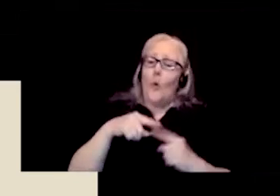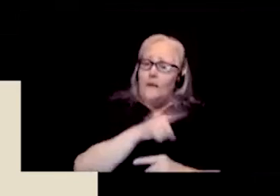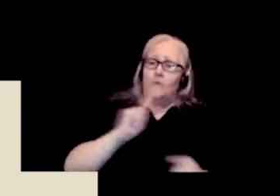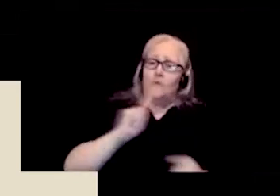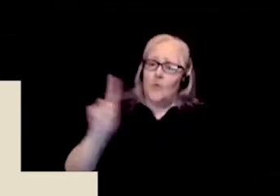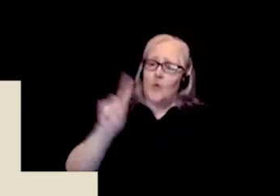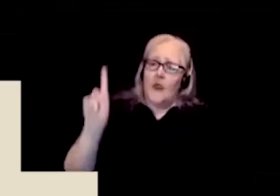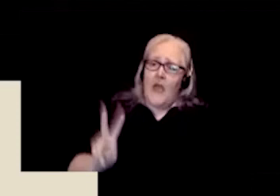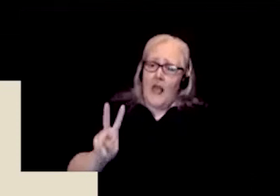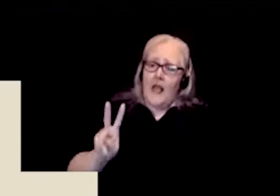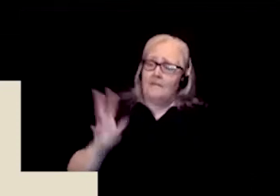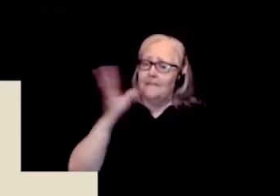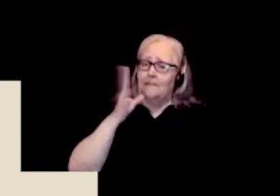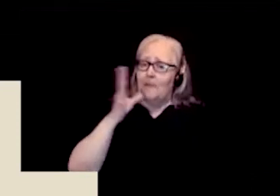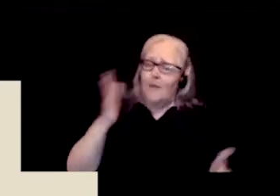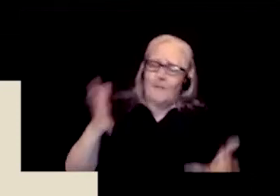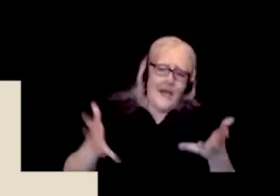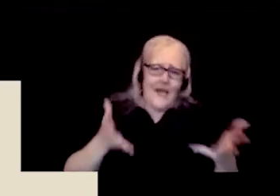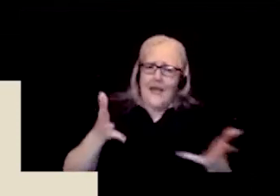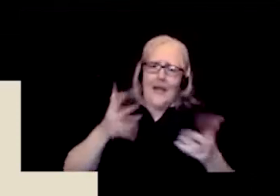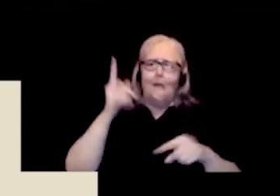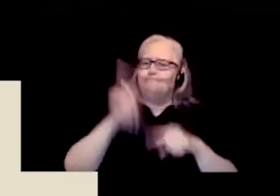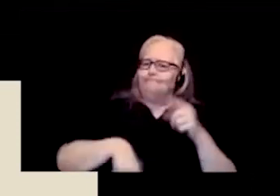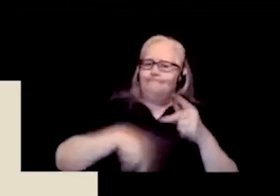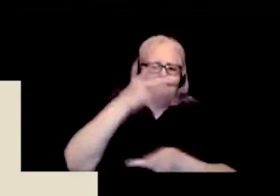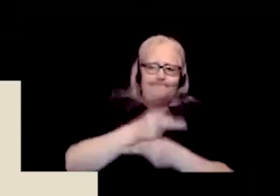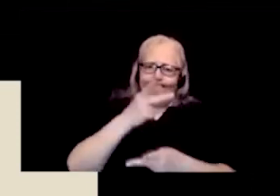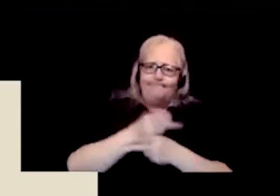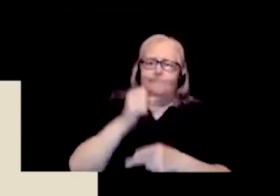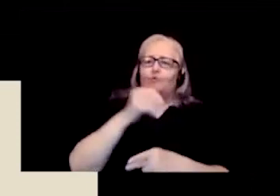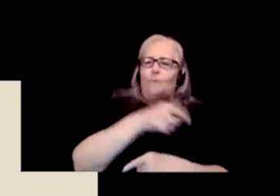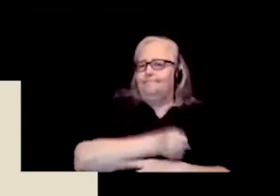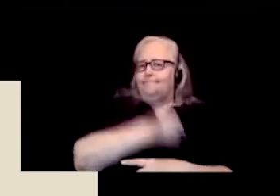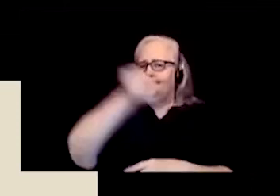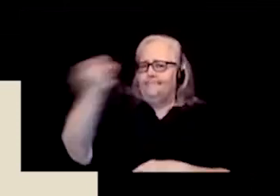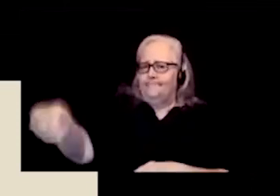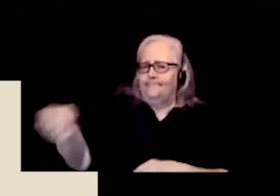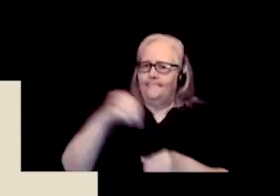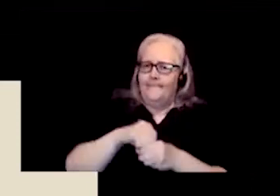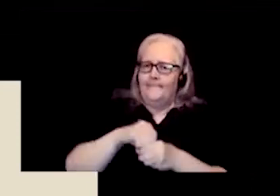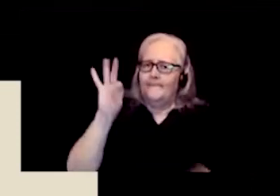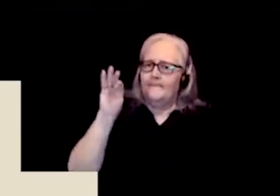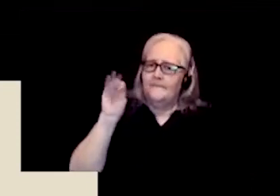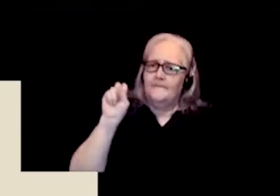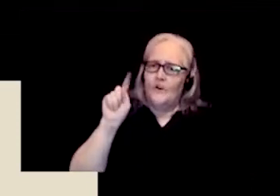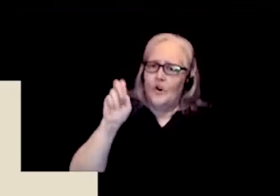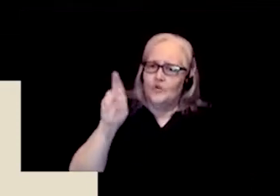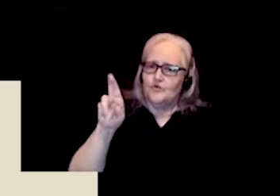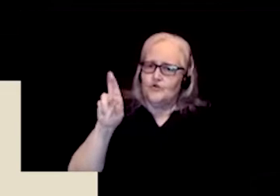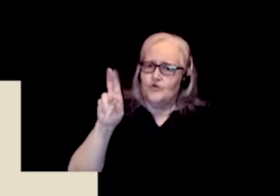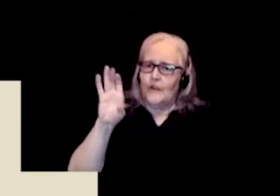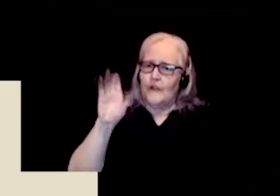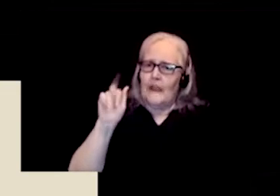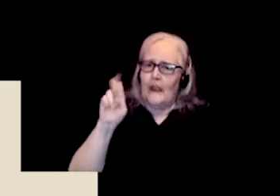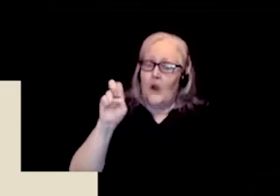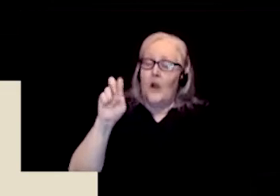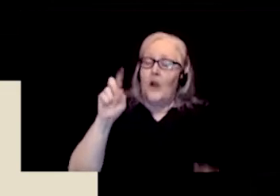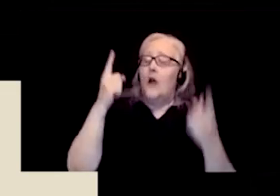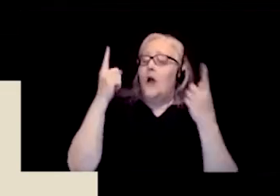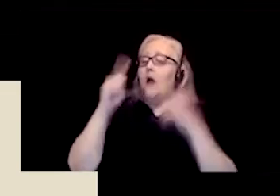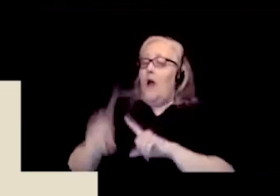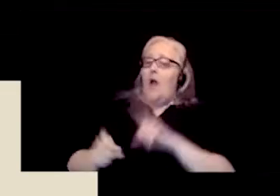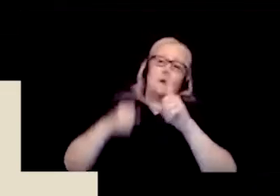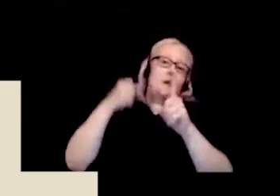for him, and he was placed in the foster system. It was fate that brought him,